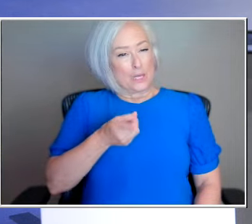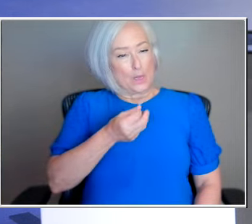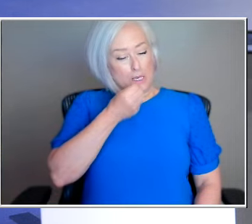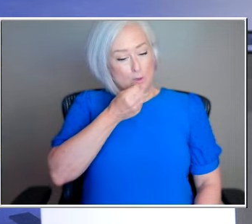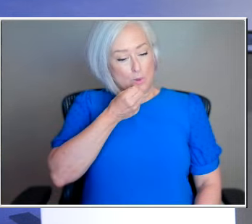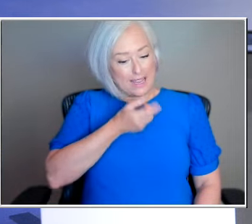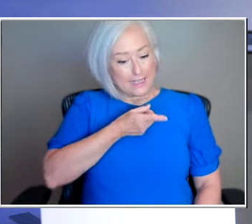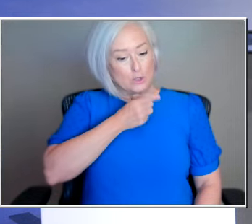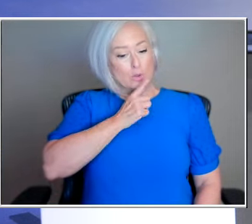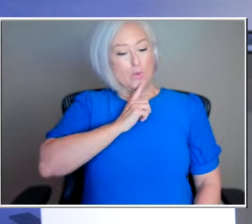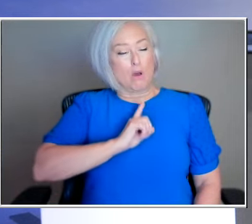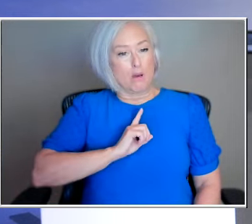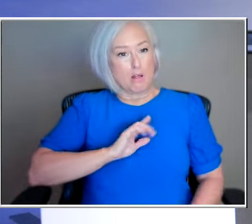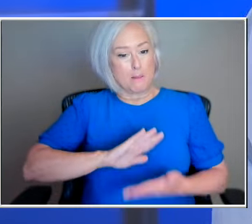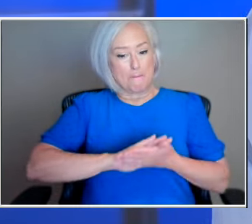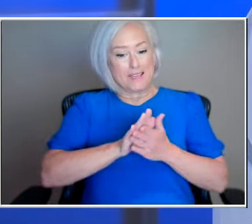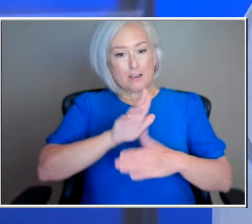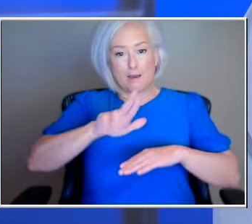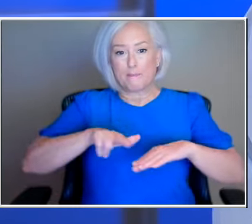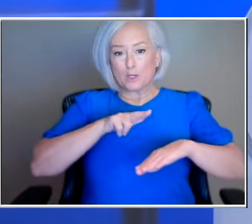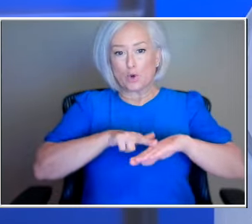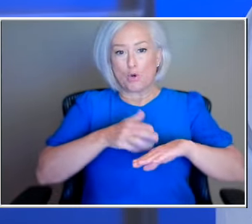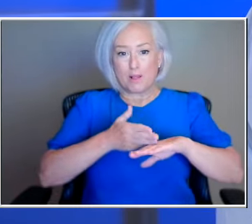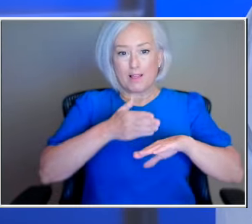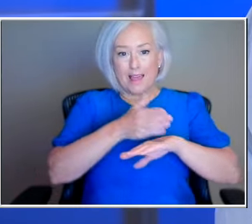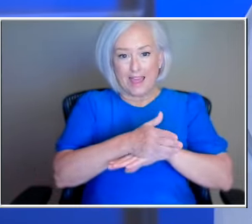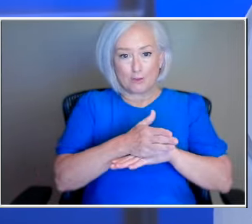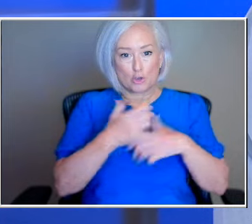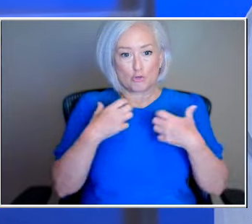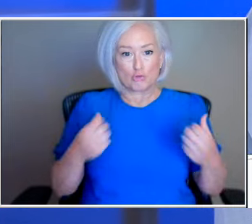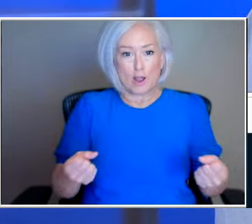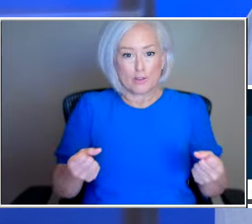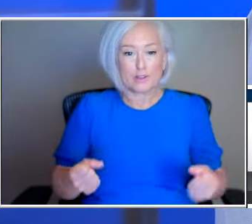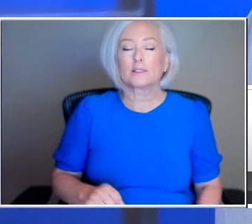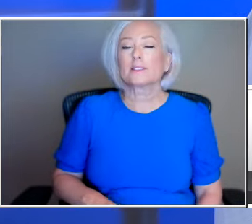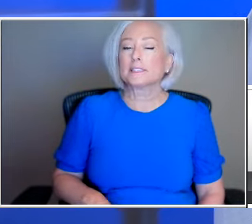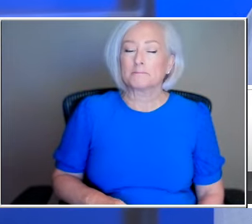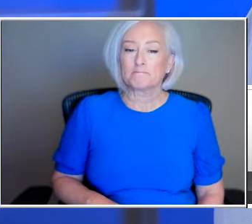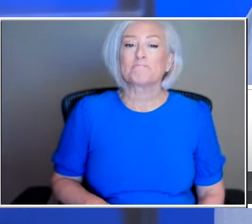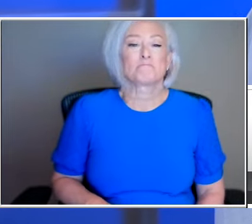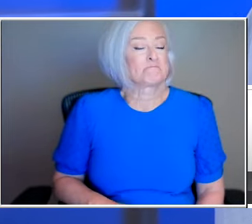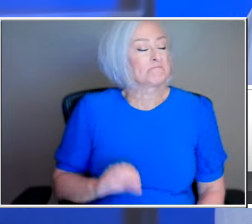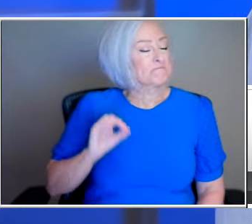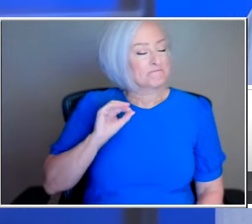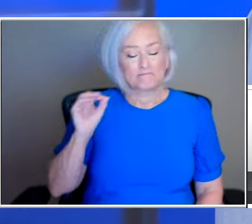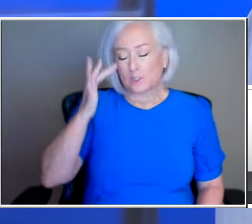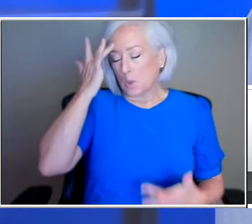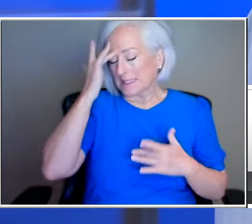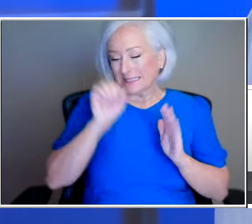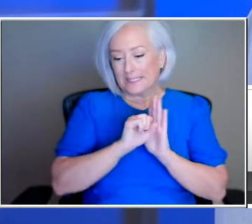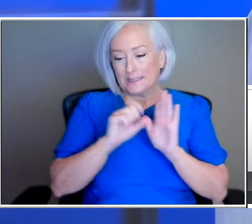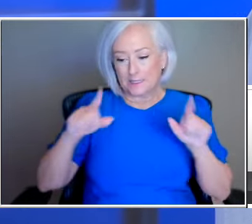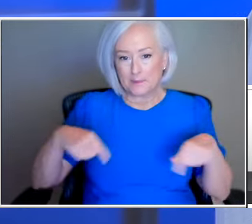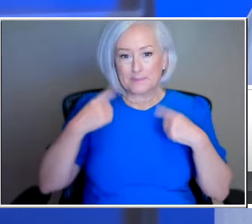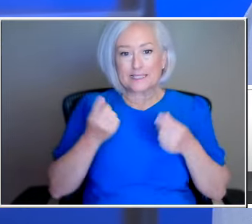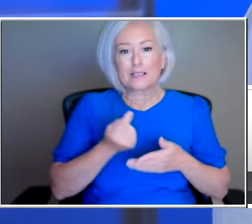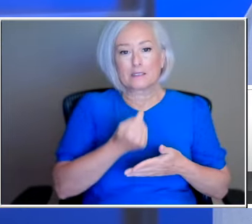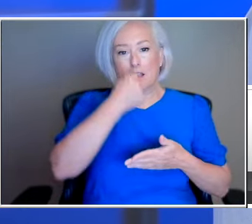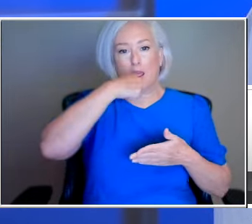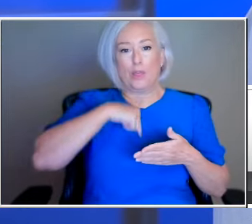to normal? Yeah, I really haven't had any of those symptoms since the endoscope in July.